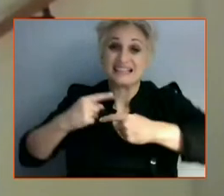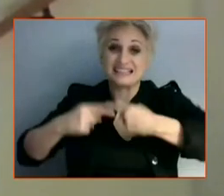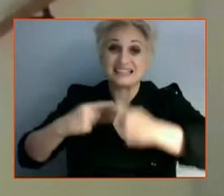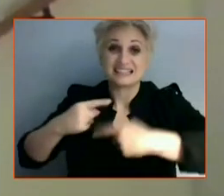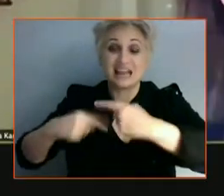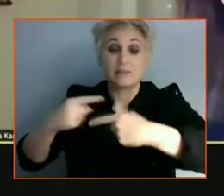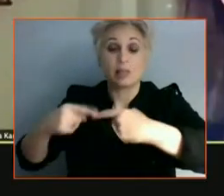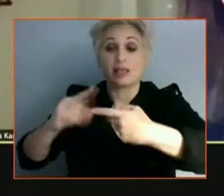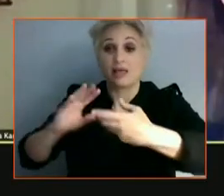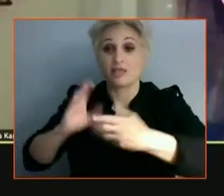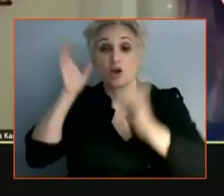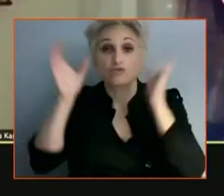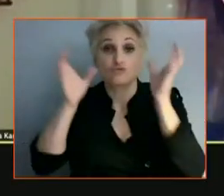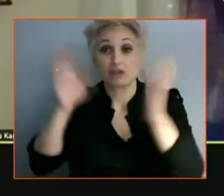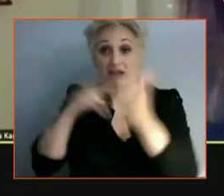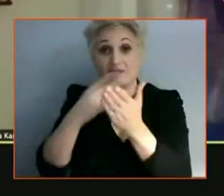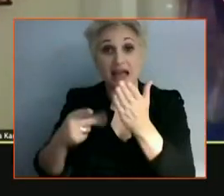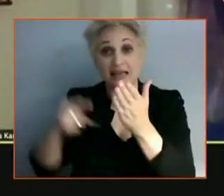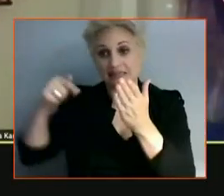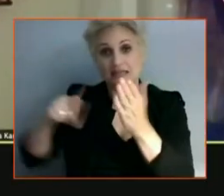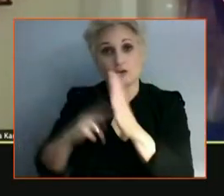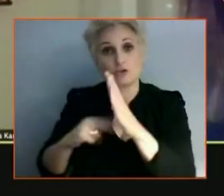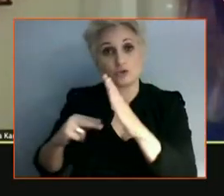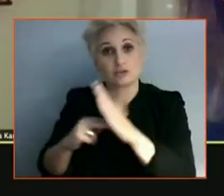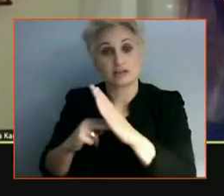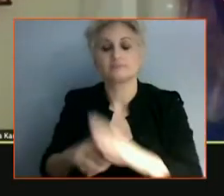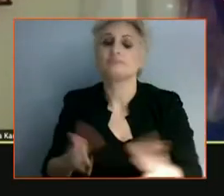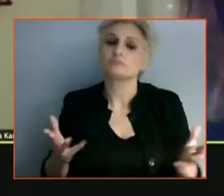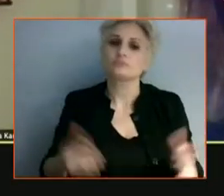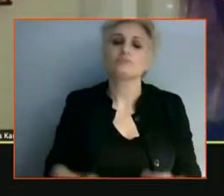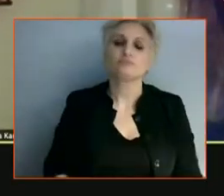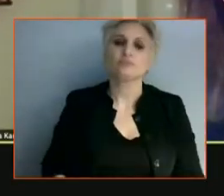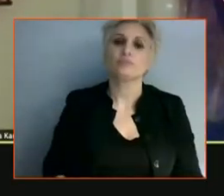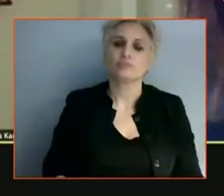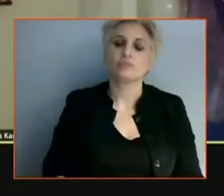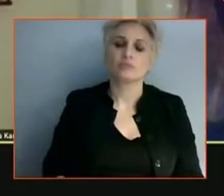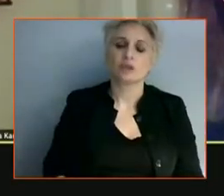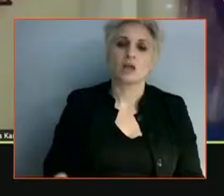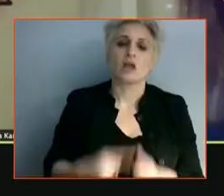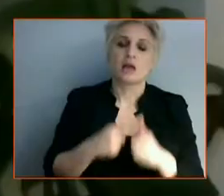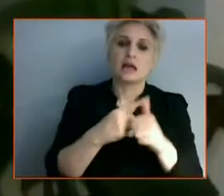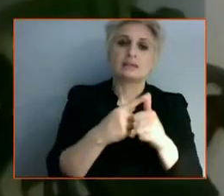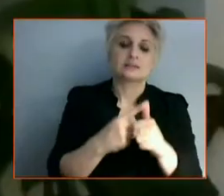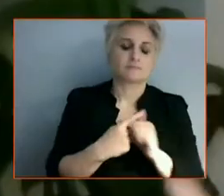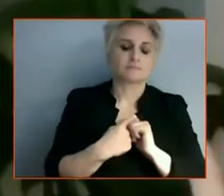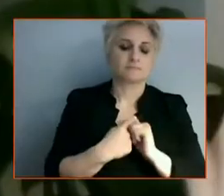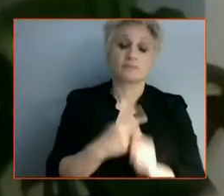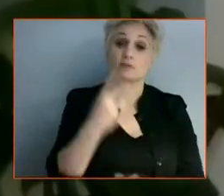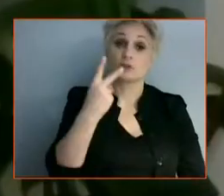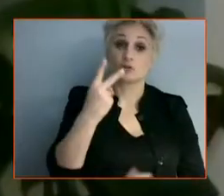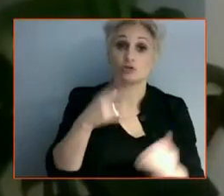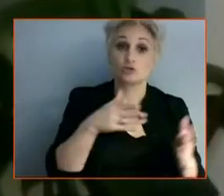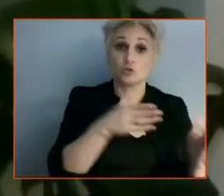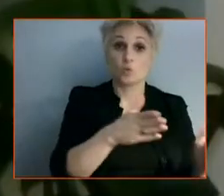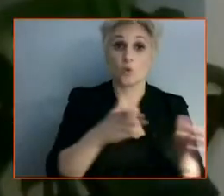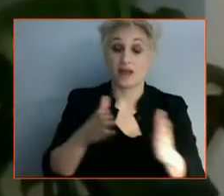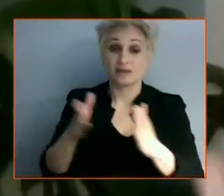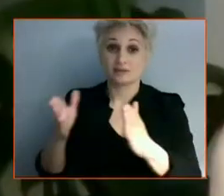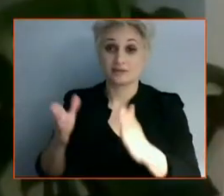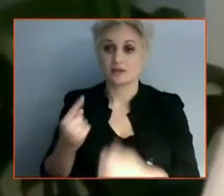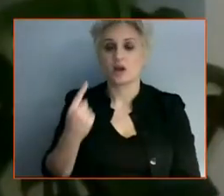think that's probably, there's two ways that we can go about doing that, one of which is changing the way that we do